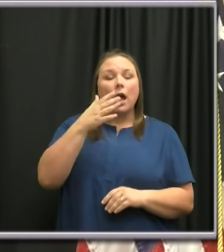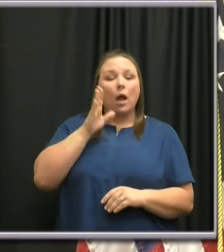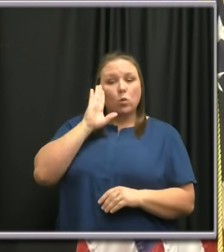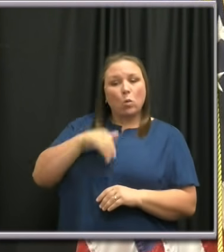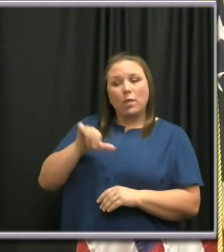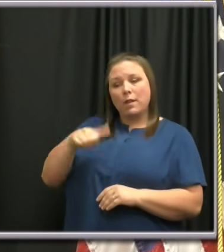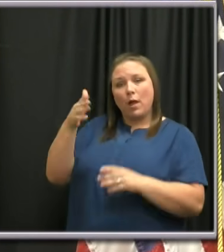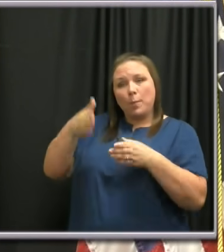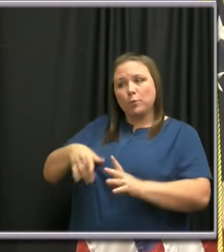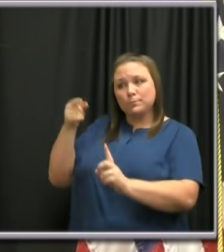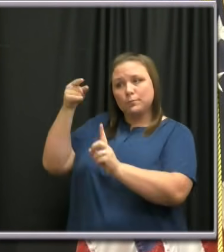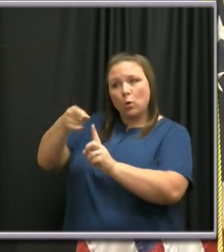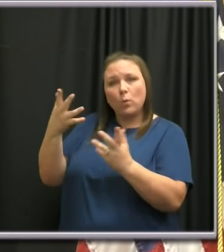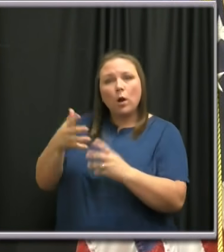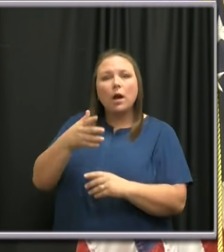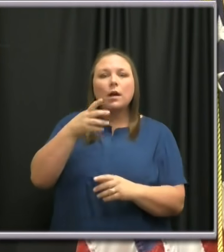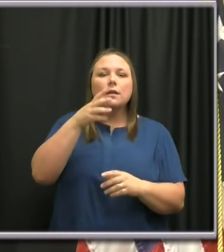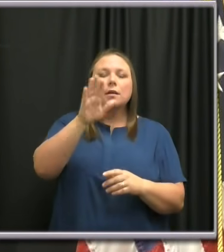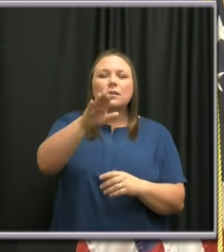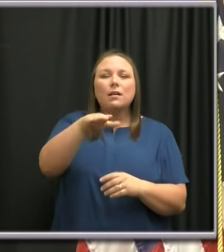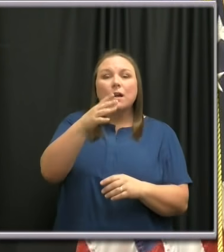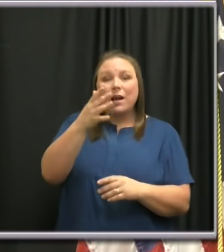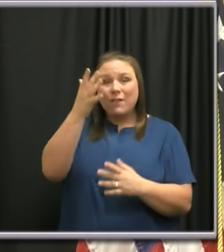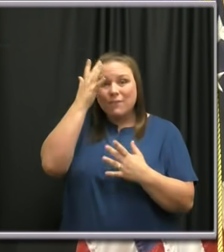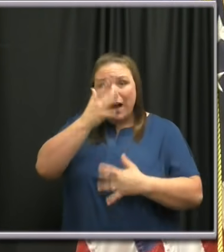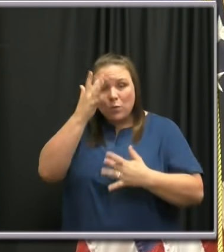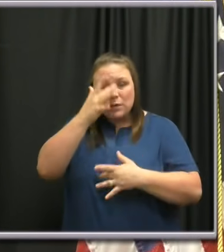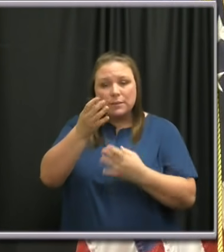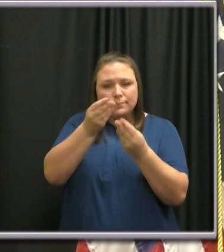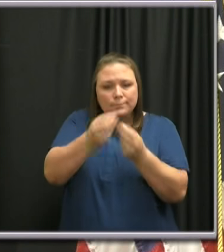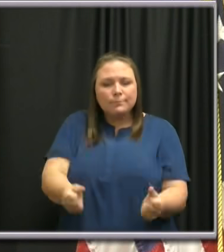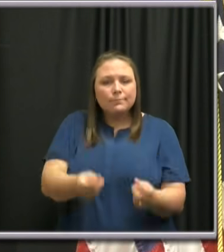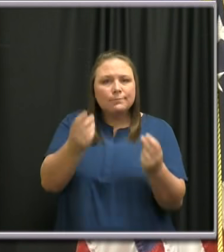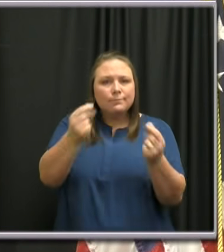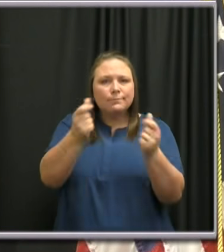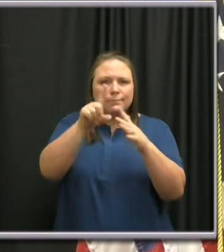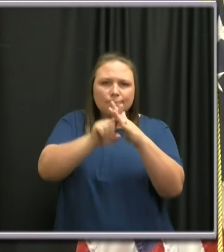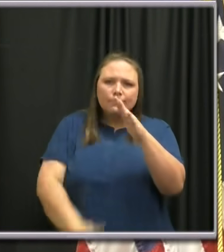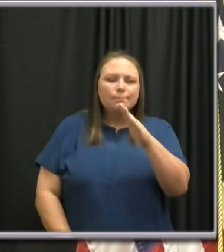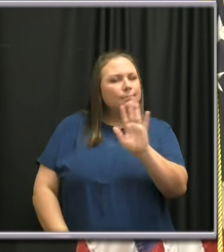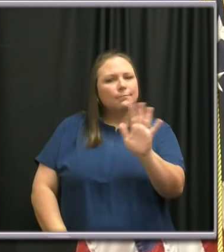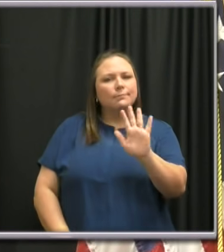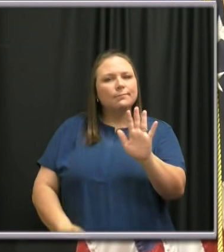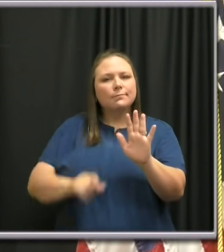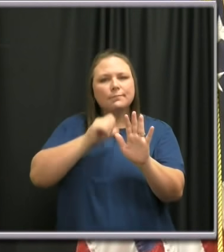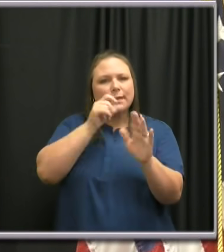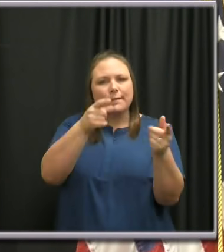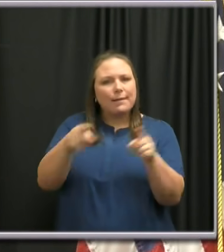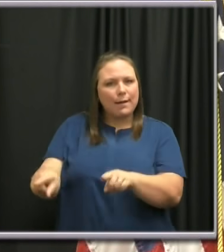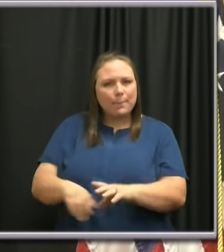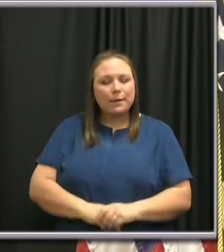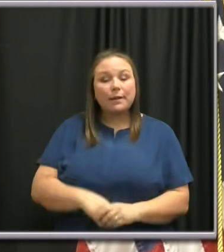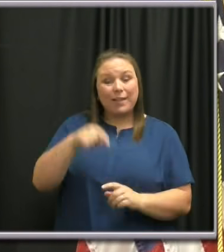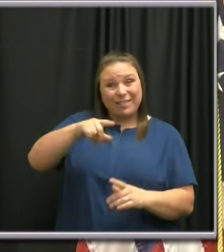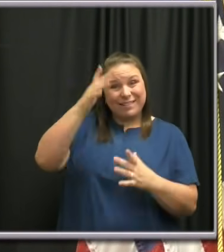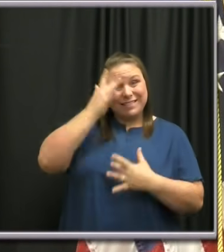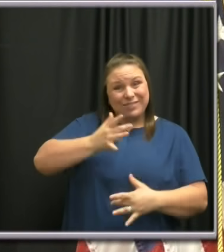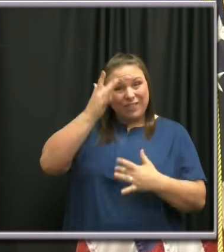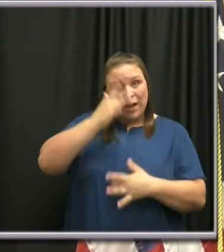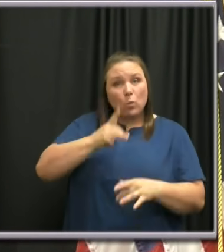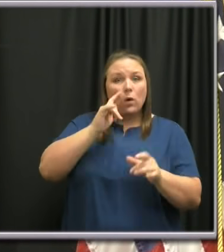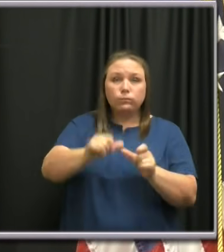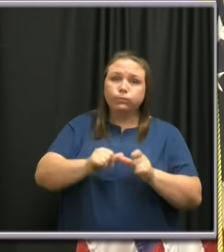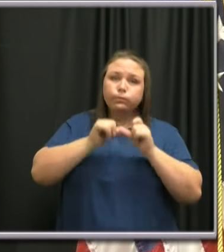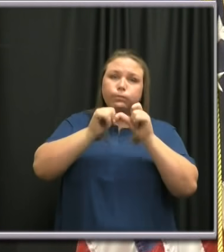was made. Viruses don't simply disappear. They do not behave that way. This virus is likely to still